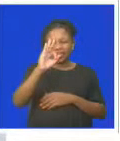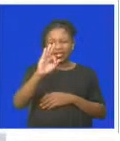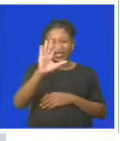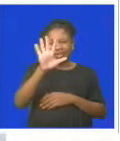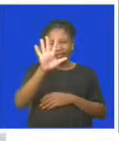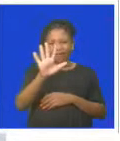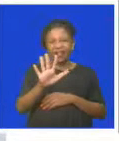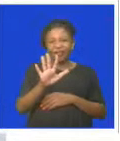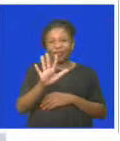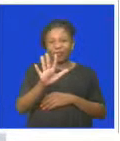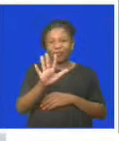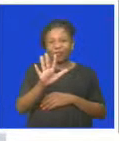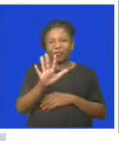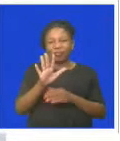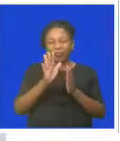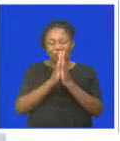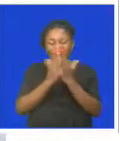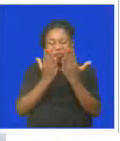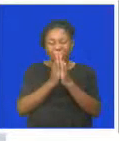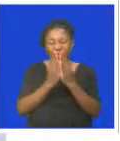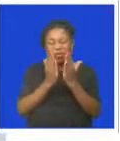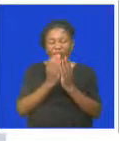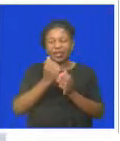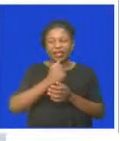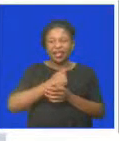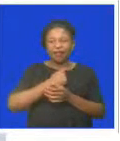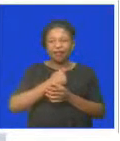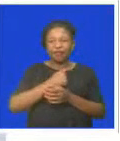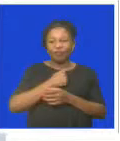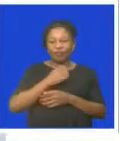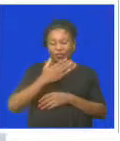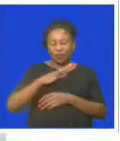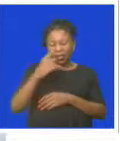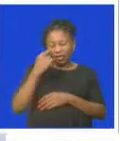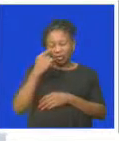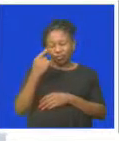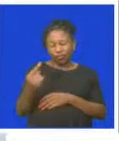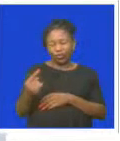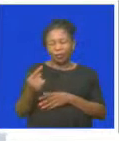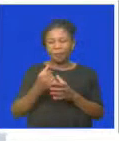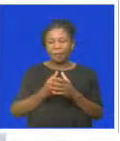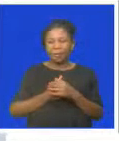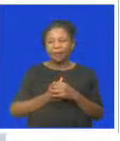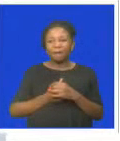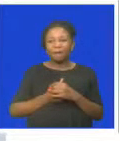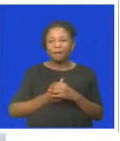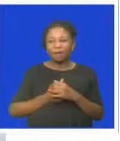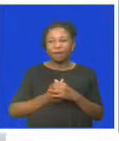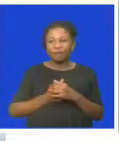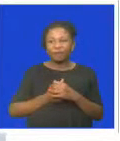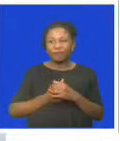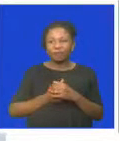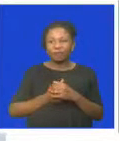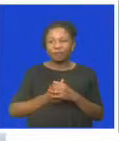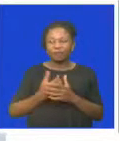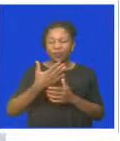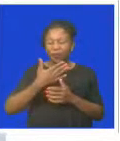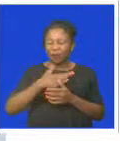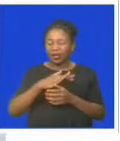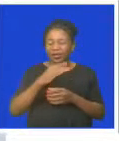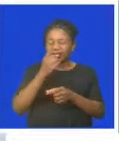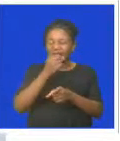35. In our learner's workbook, page 35. Let us talk about the jobs